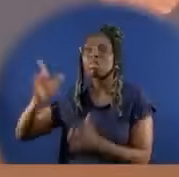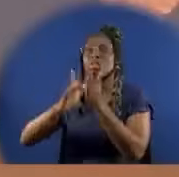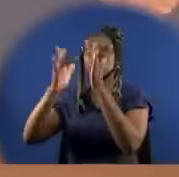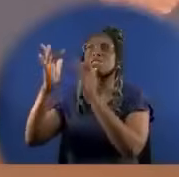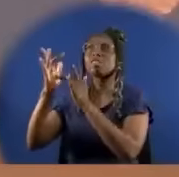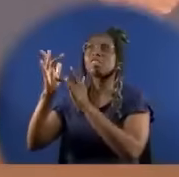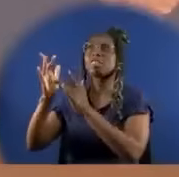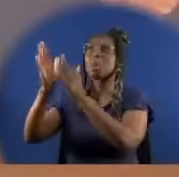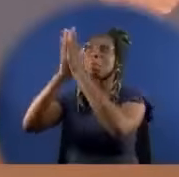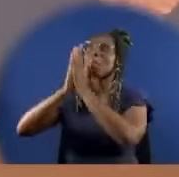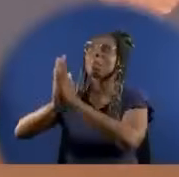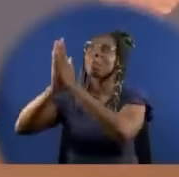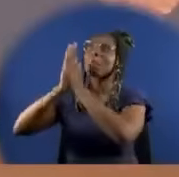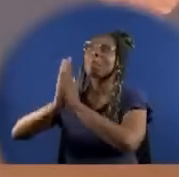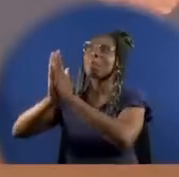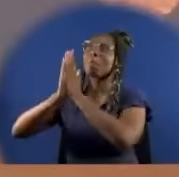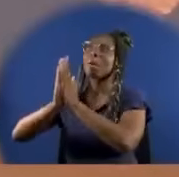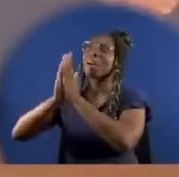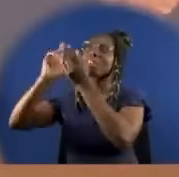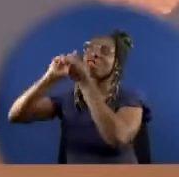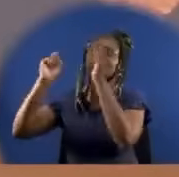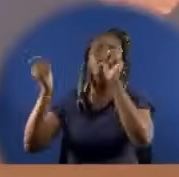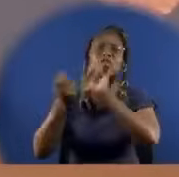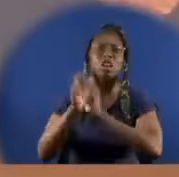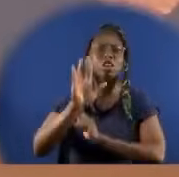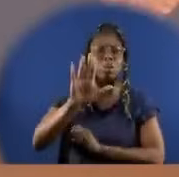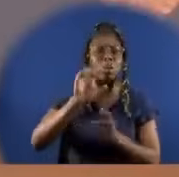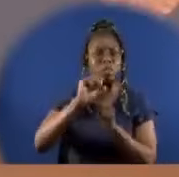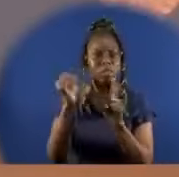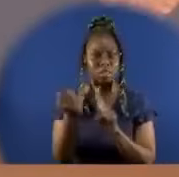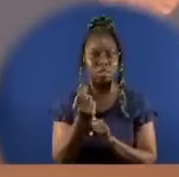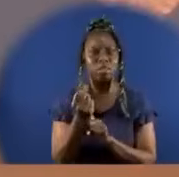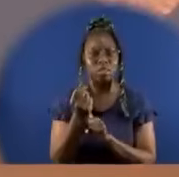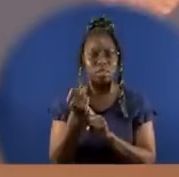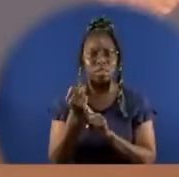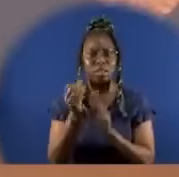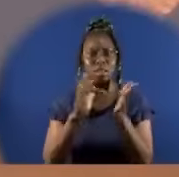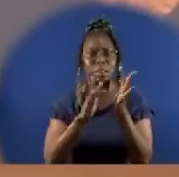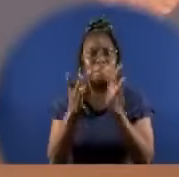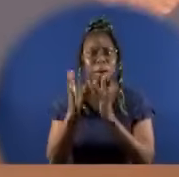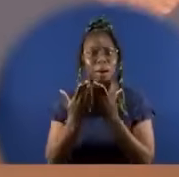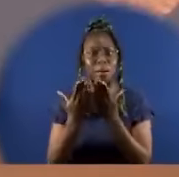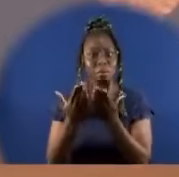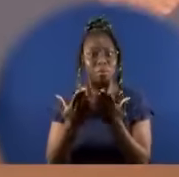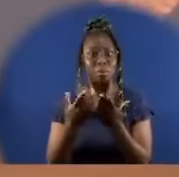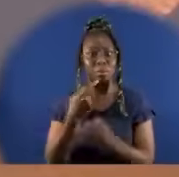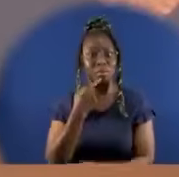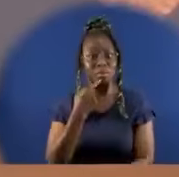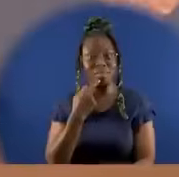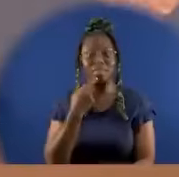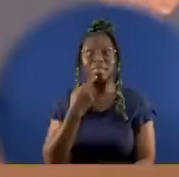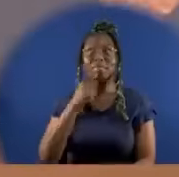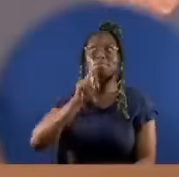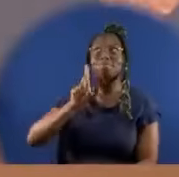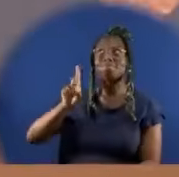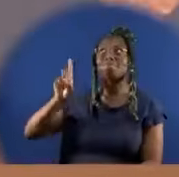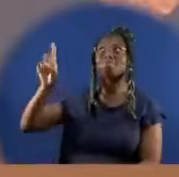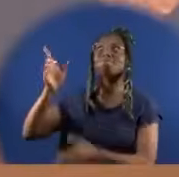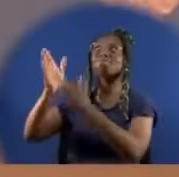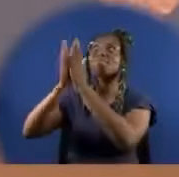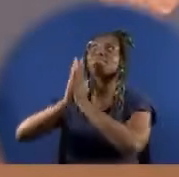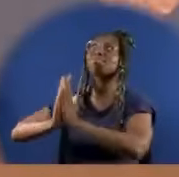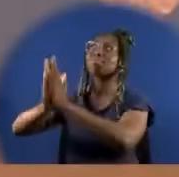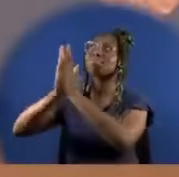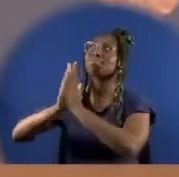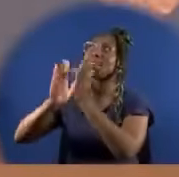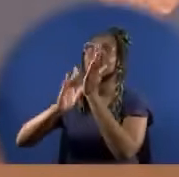your situation might be made better. And the Bible says that these men went to Jesus, and if you watch the words of the text,